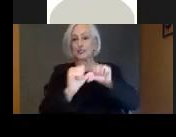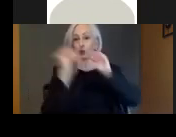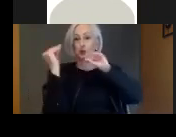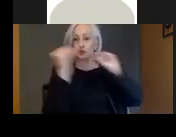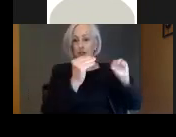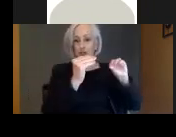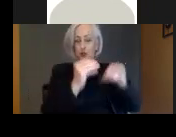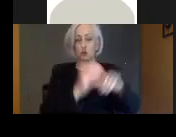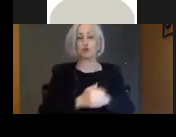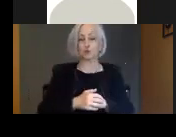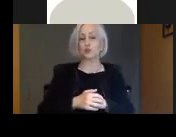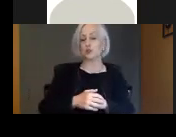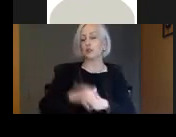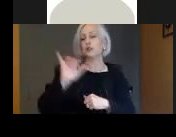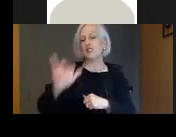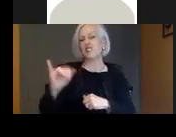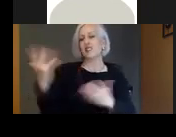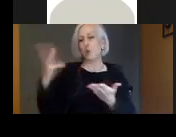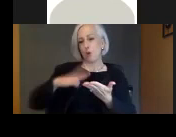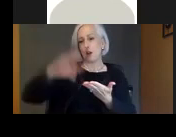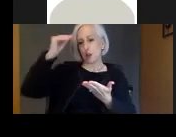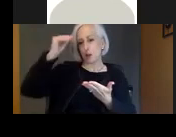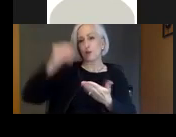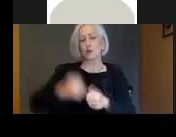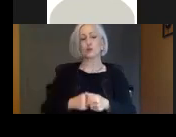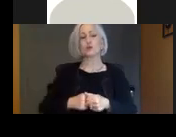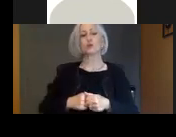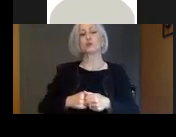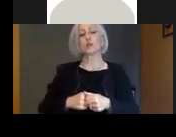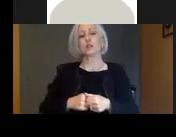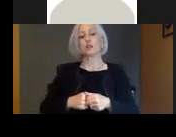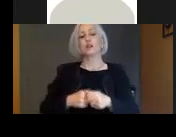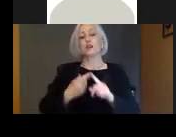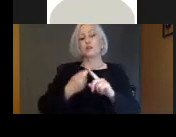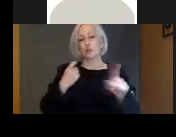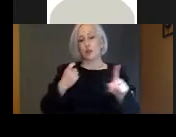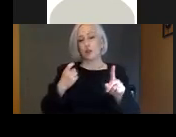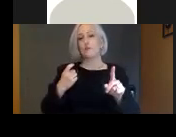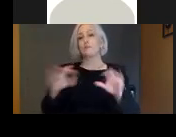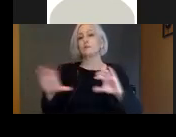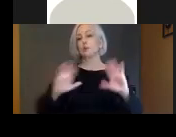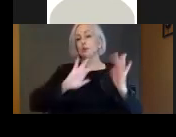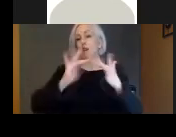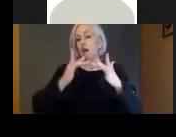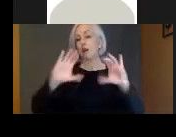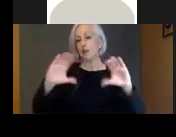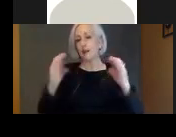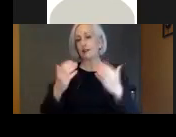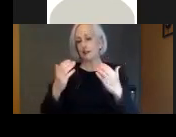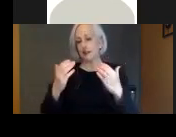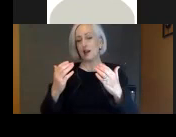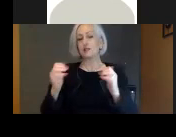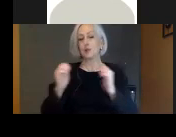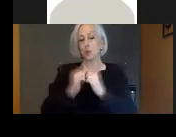that I've learned. I'm taking some online courses with a group called